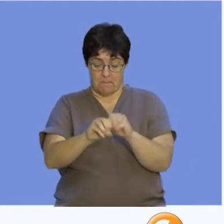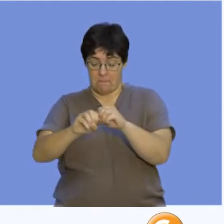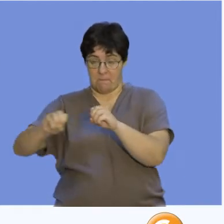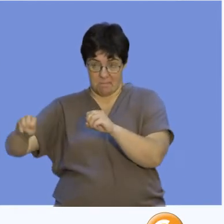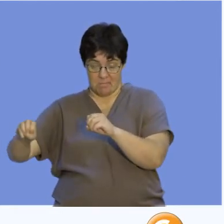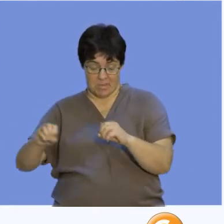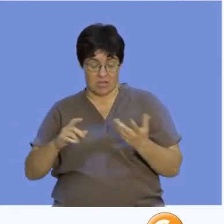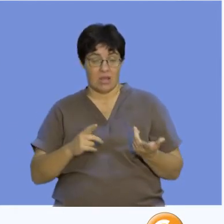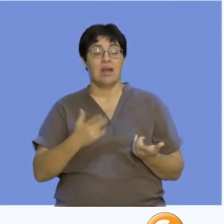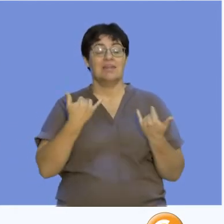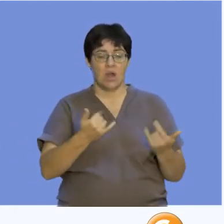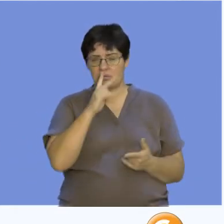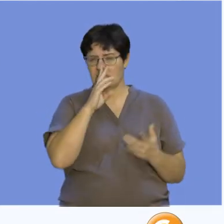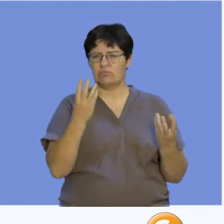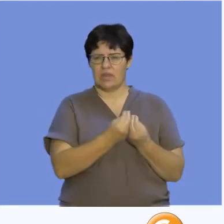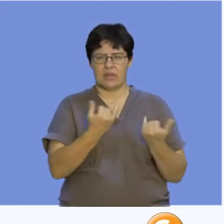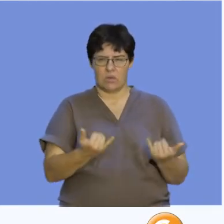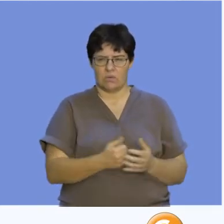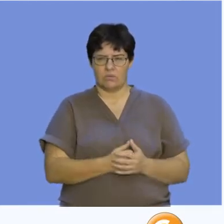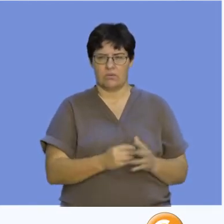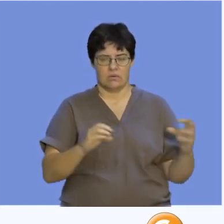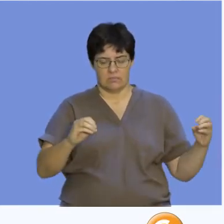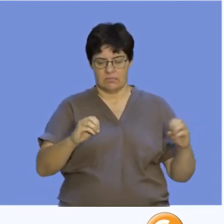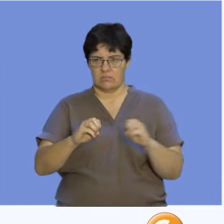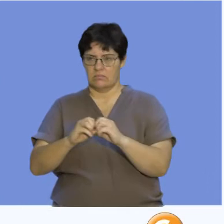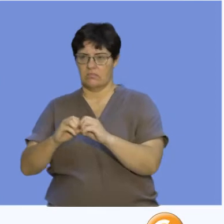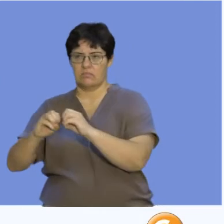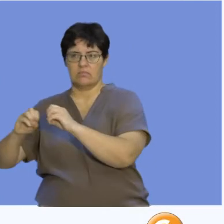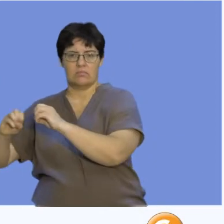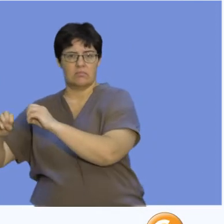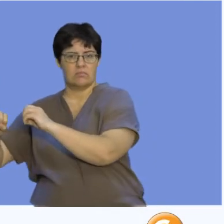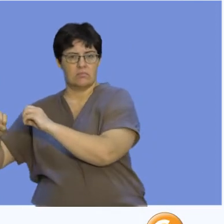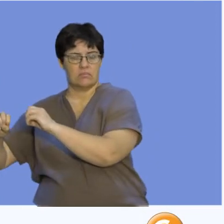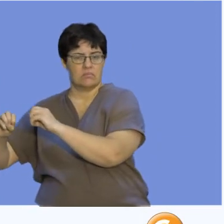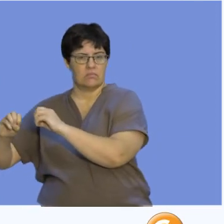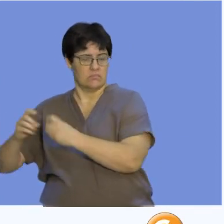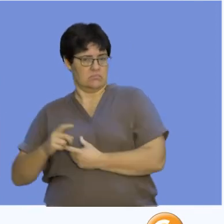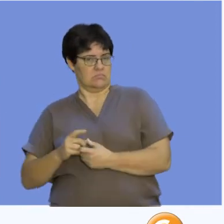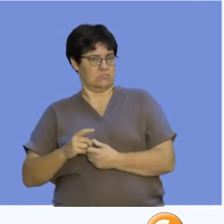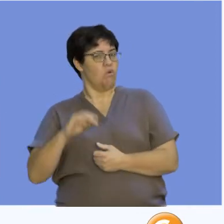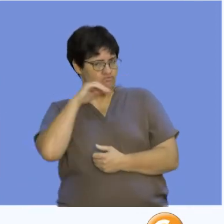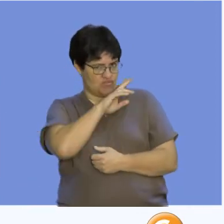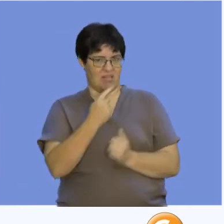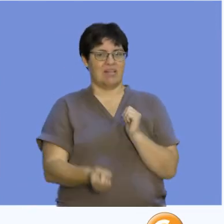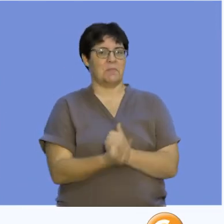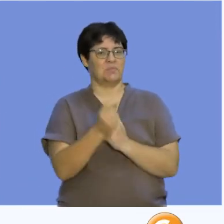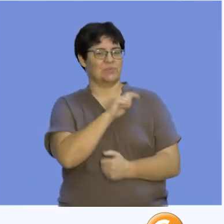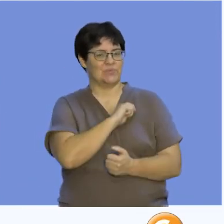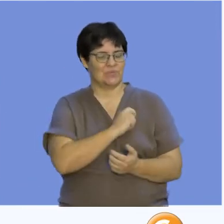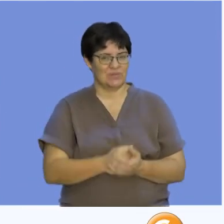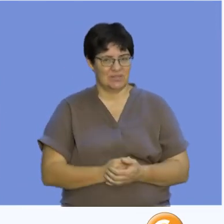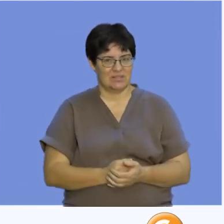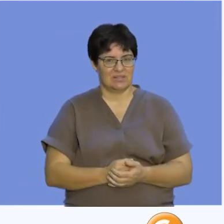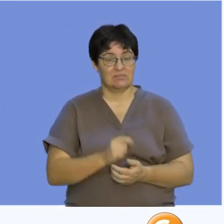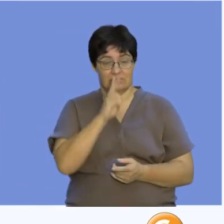if I put them together now. Oh, now that's more realistic. Okay, watch